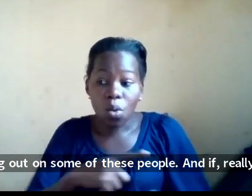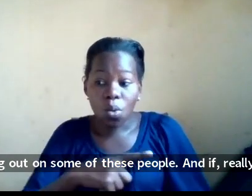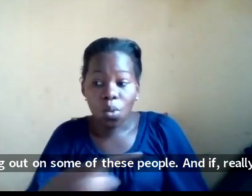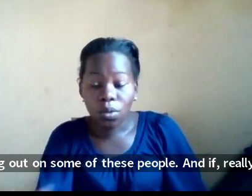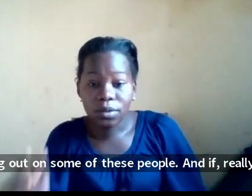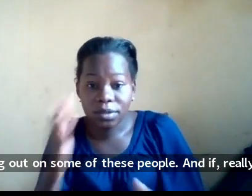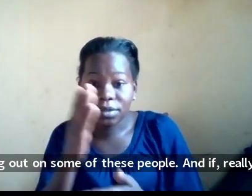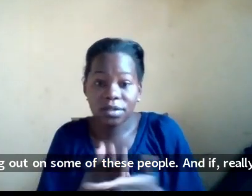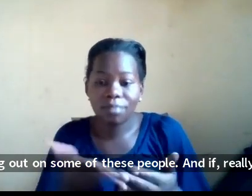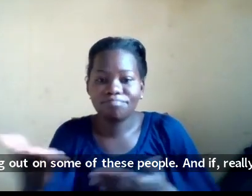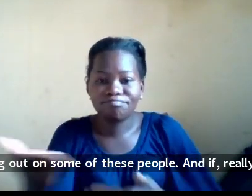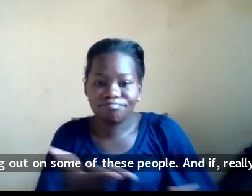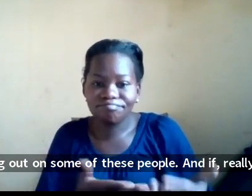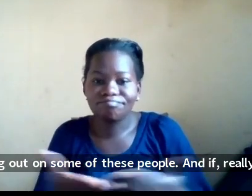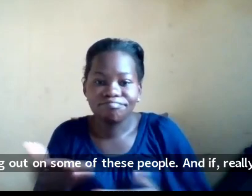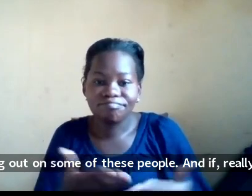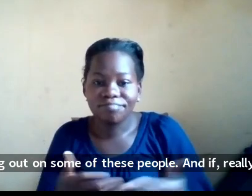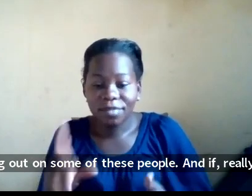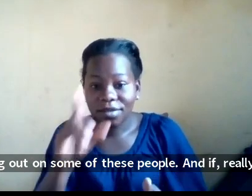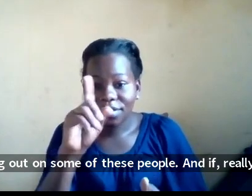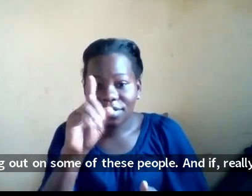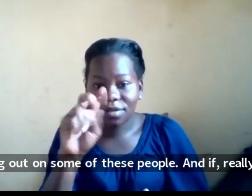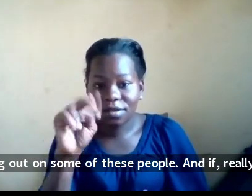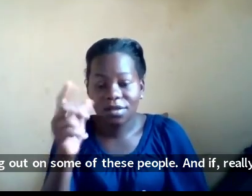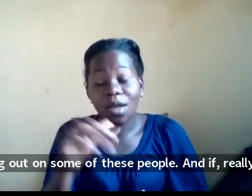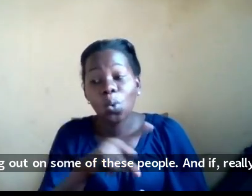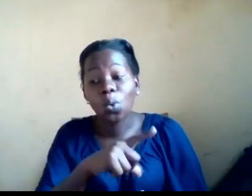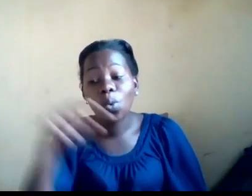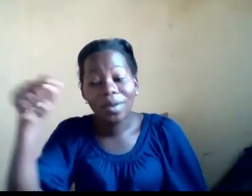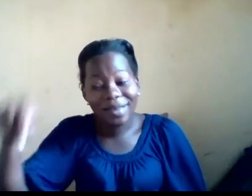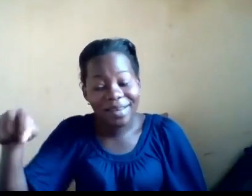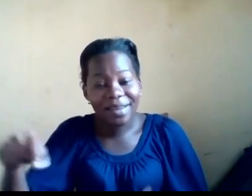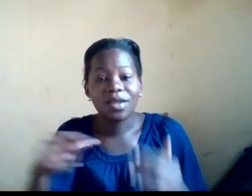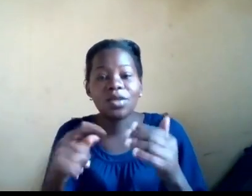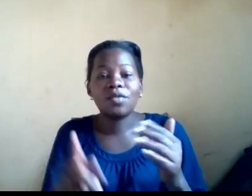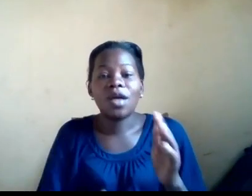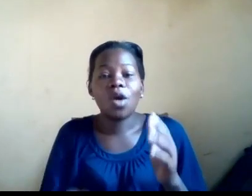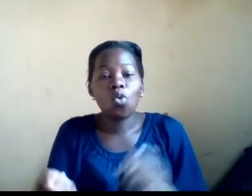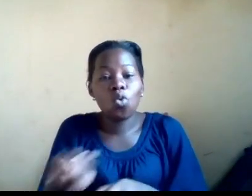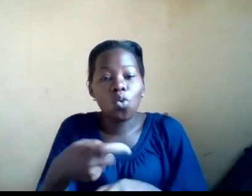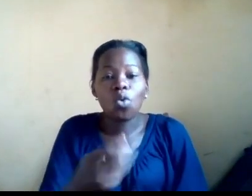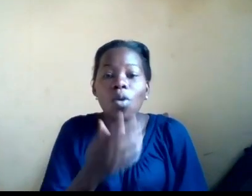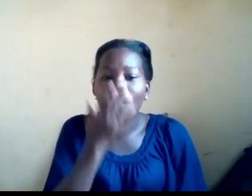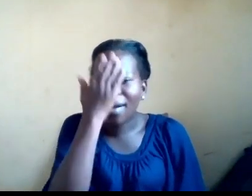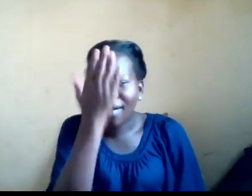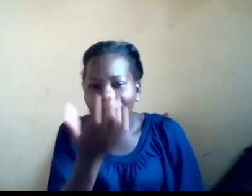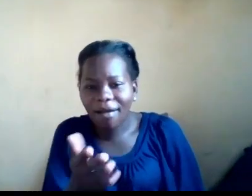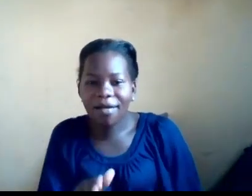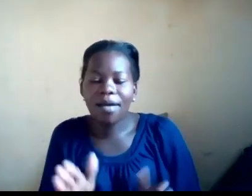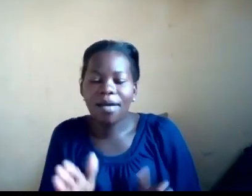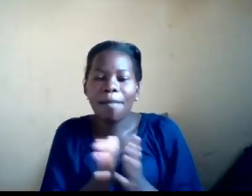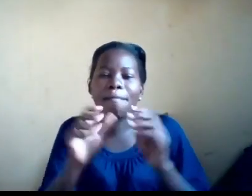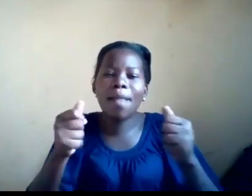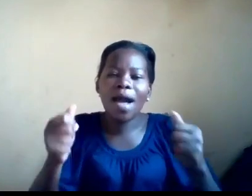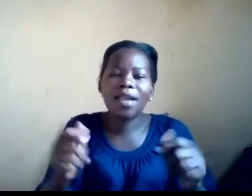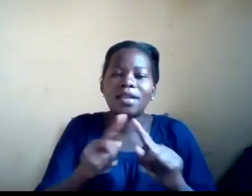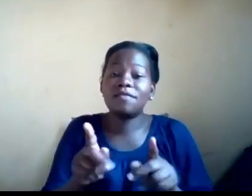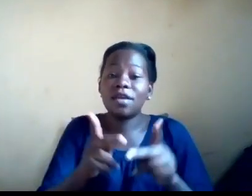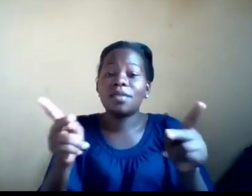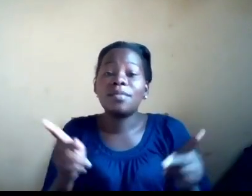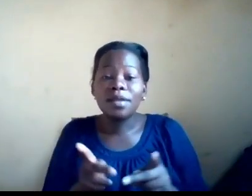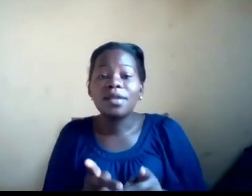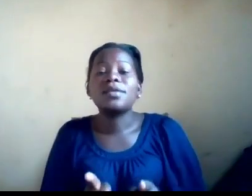these sessions, Dennis, as you know, down at, we'd go to Gulu, we're going to go to Mbara, we're going to go to Mbale. Yeah. We want to have these sessions